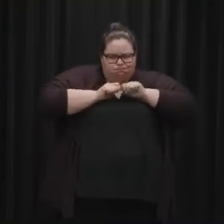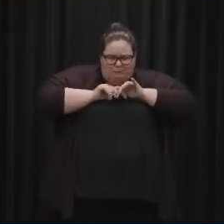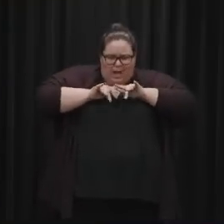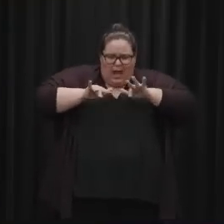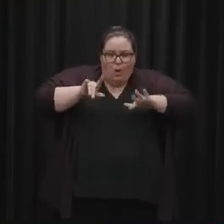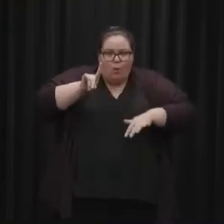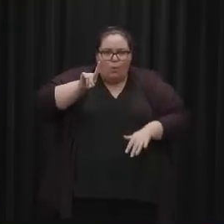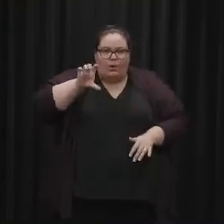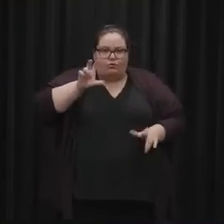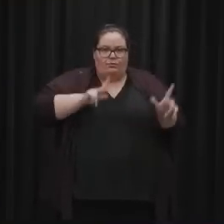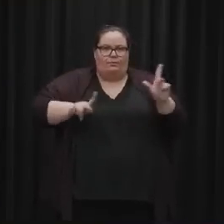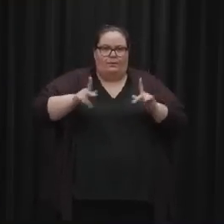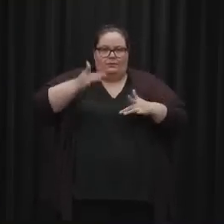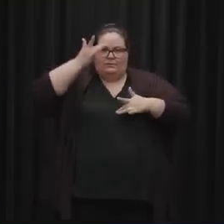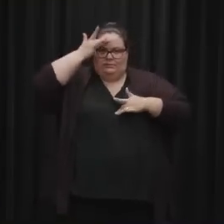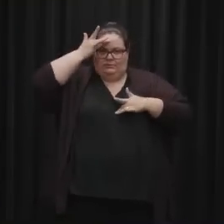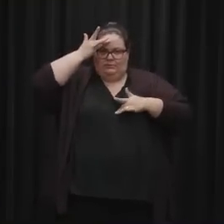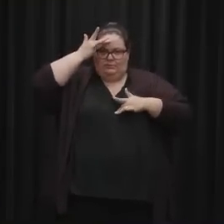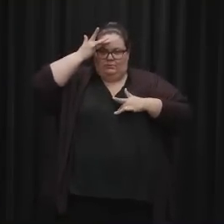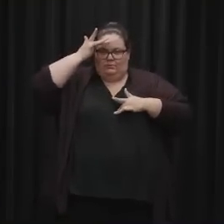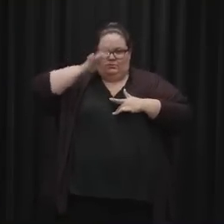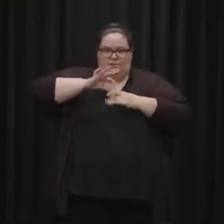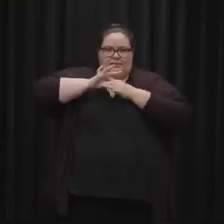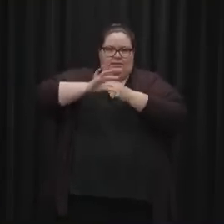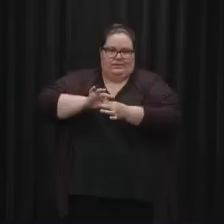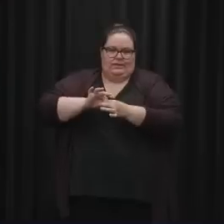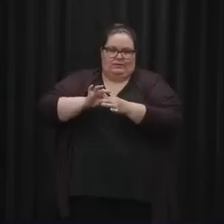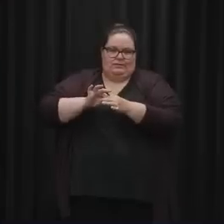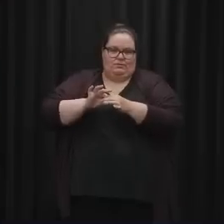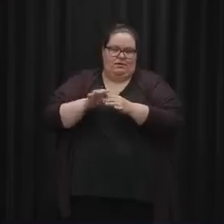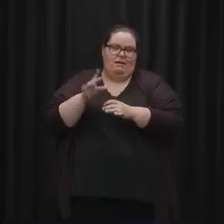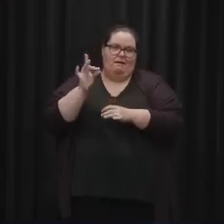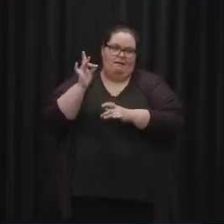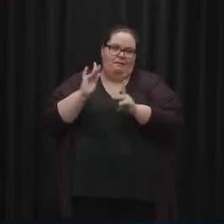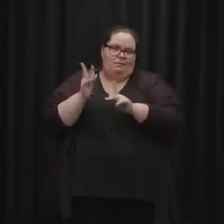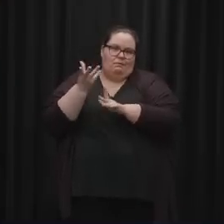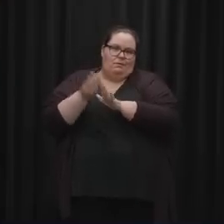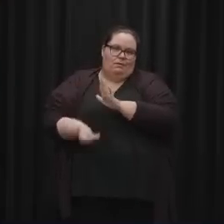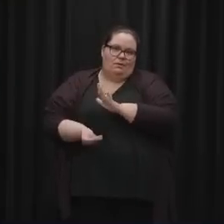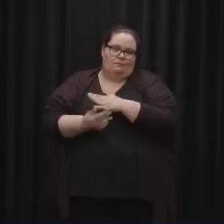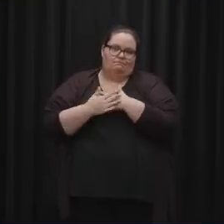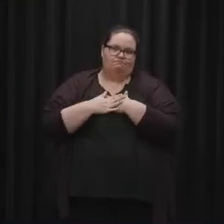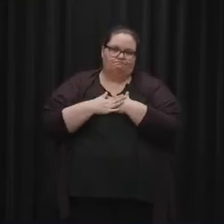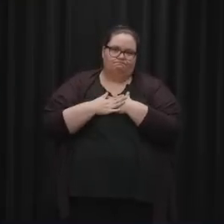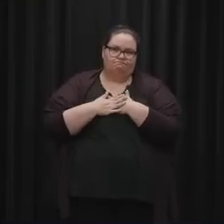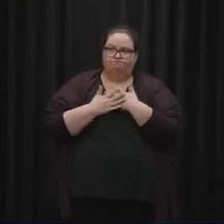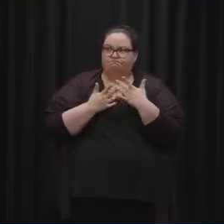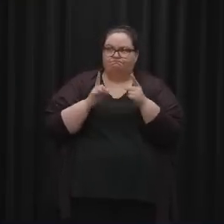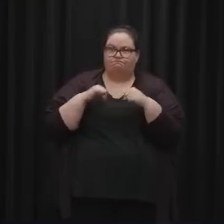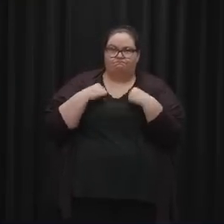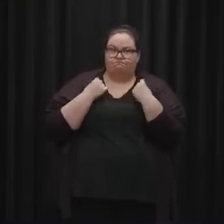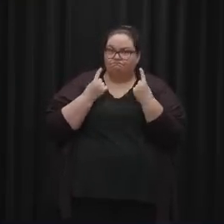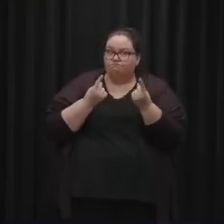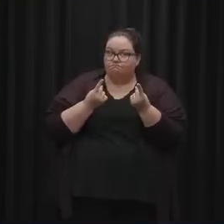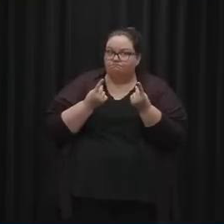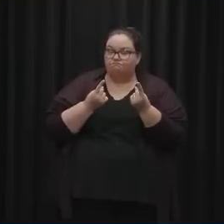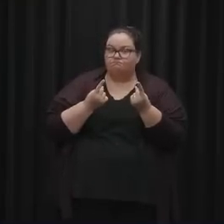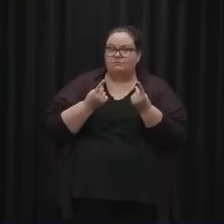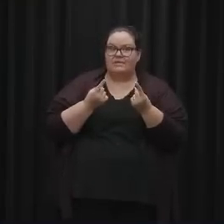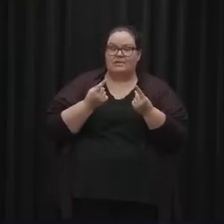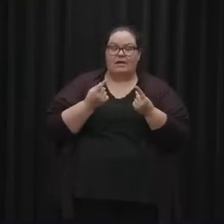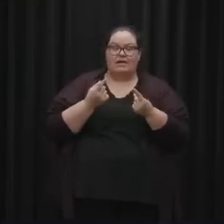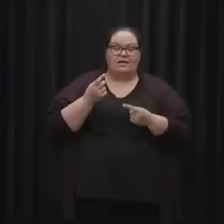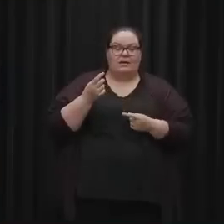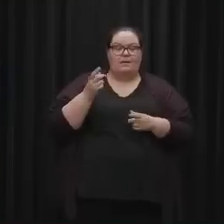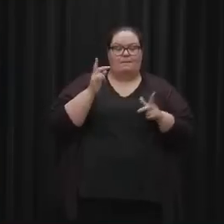COVID-19 infections and has been connected to at least 8 deaths. In recent days, 7